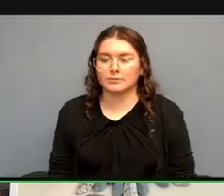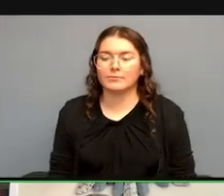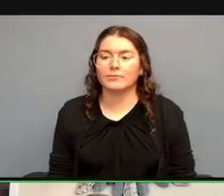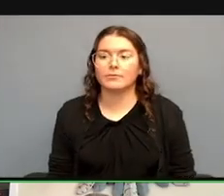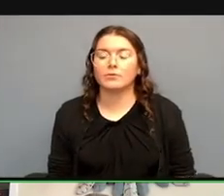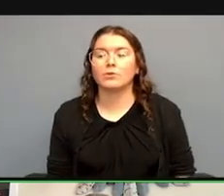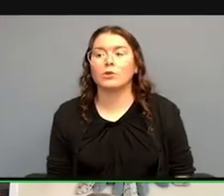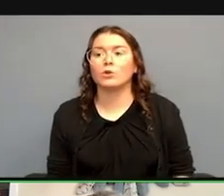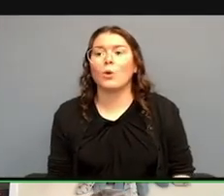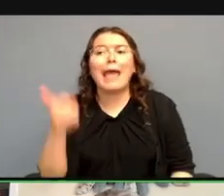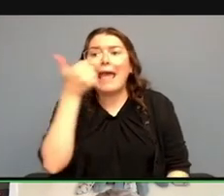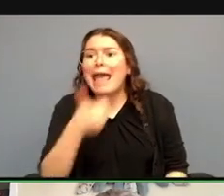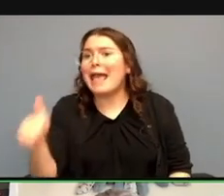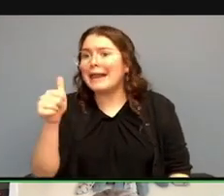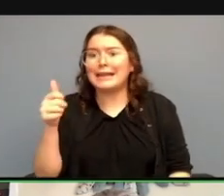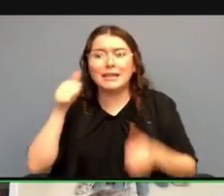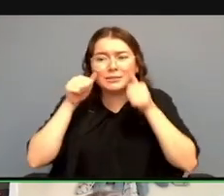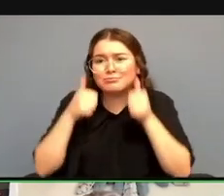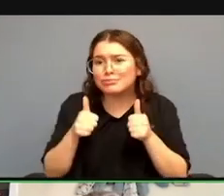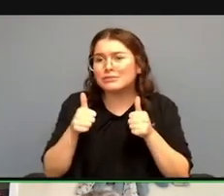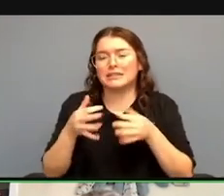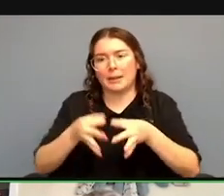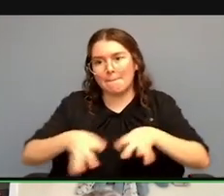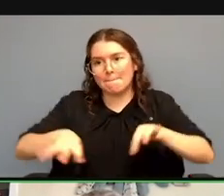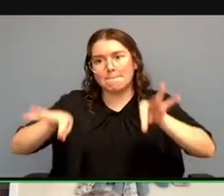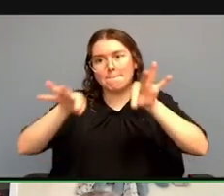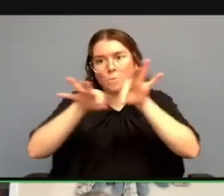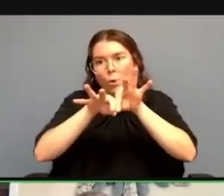So any hearing loss is significant